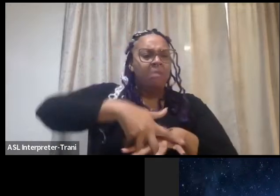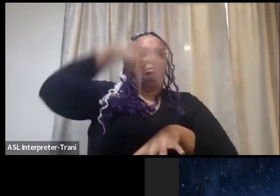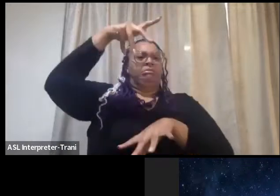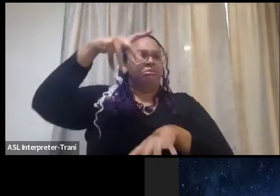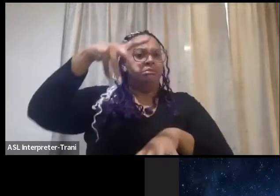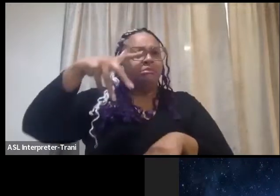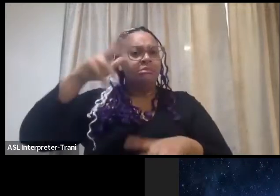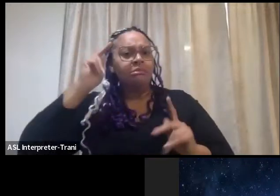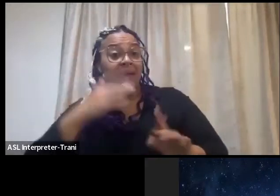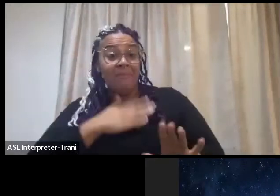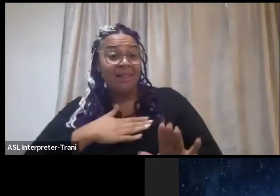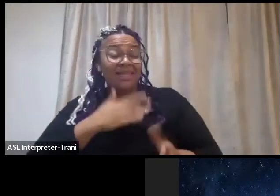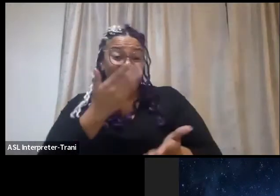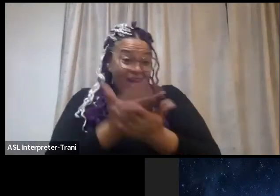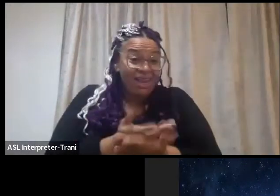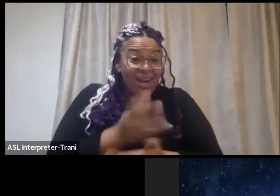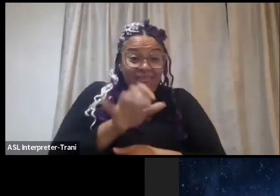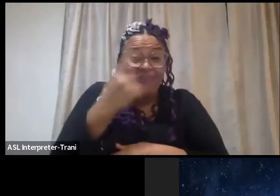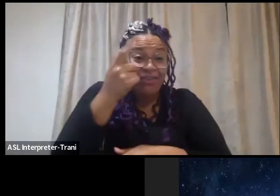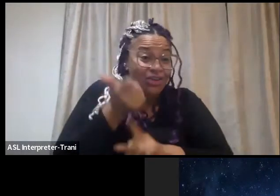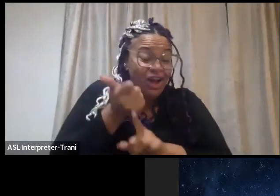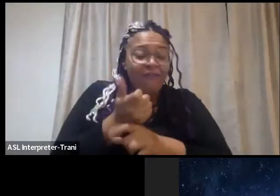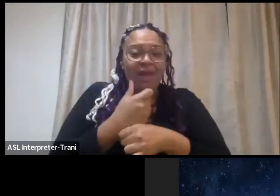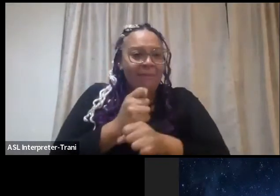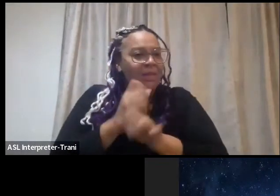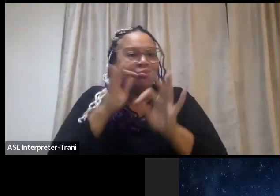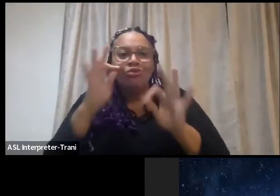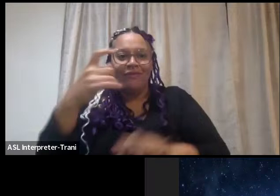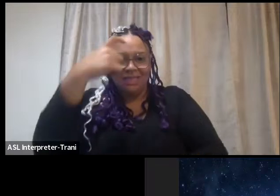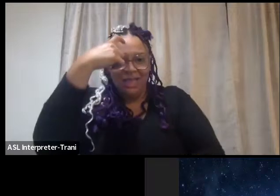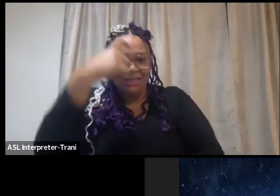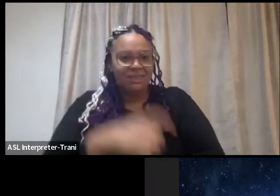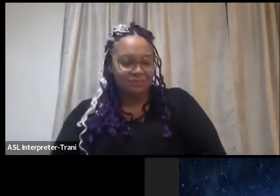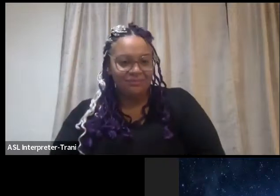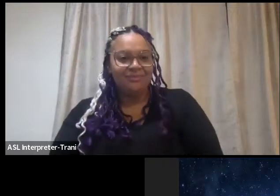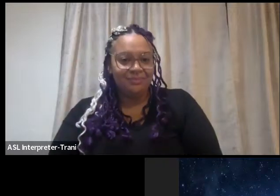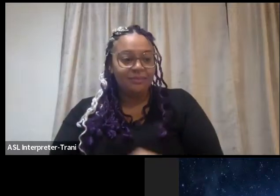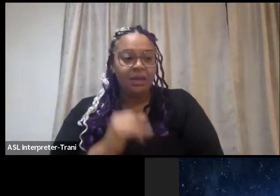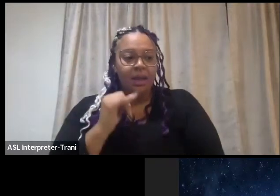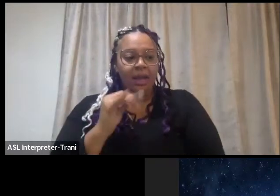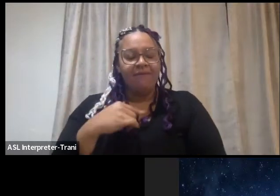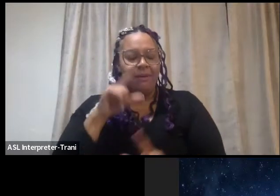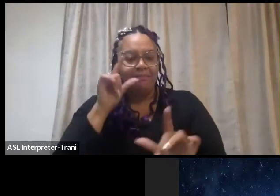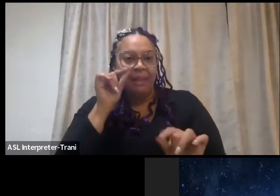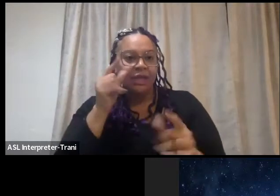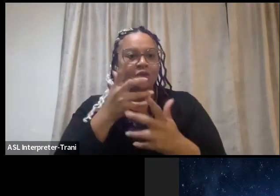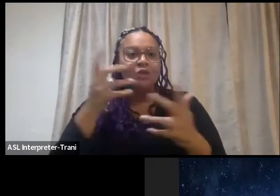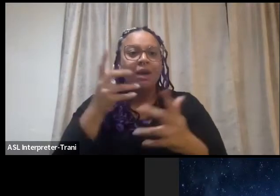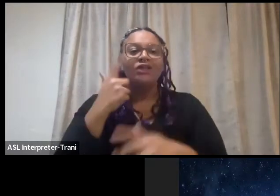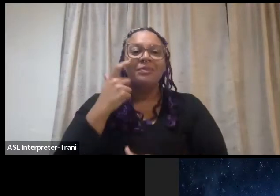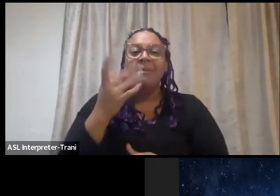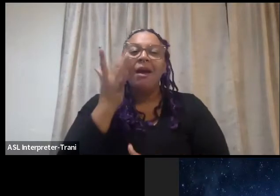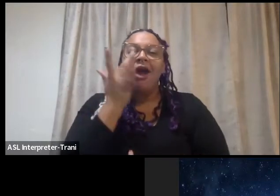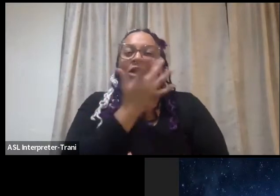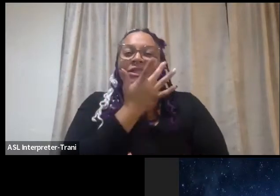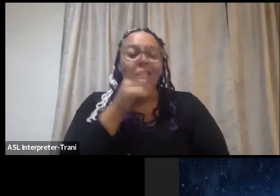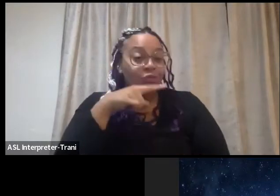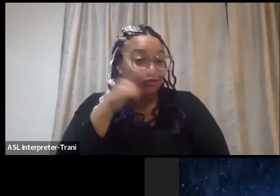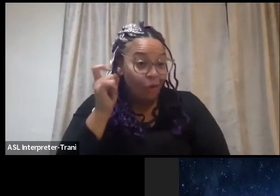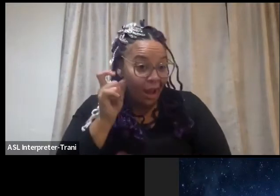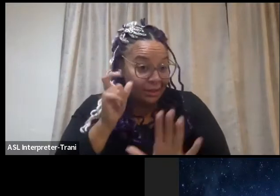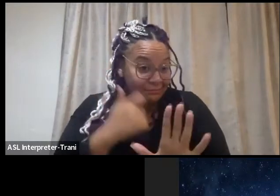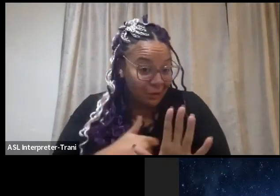Legit, please validate for yourself. It makes all the sense in the world. If I'm blanking, I think my contacts are also dry, so don't take it